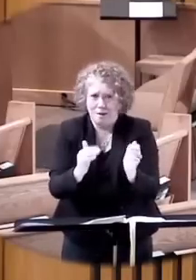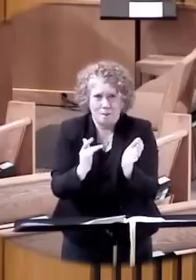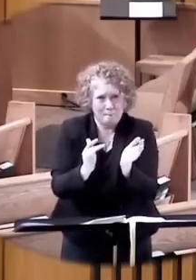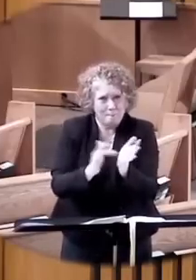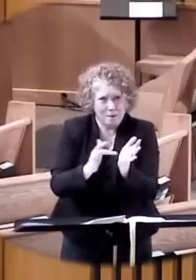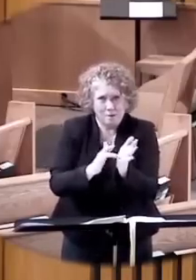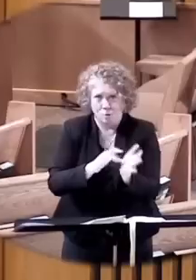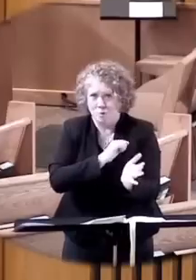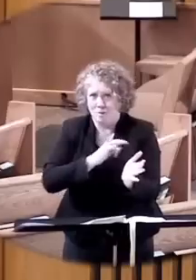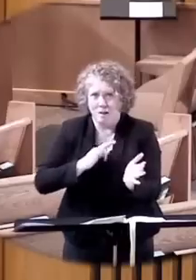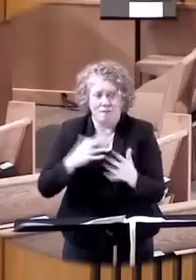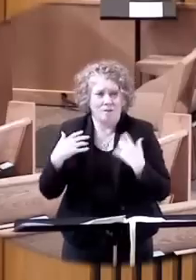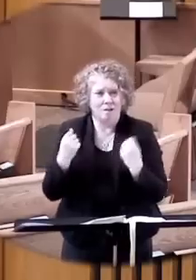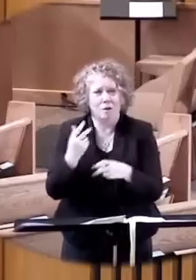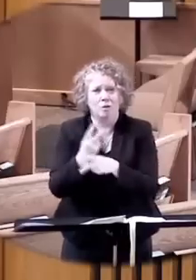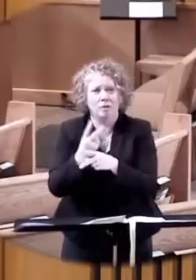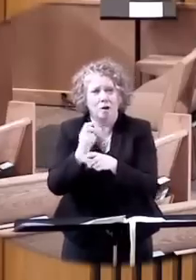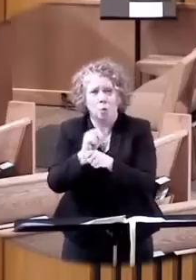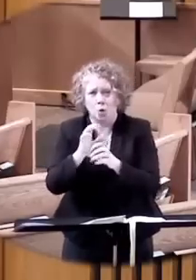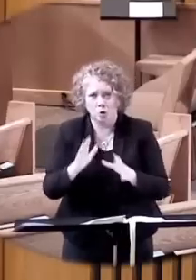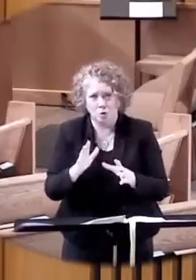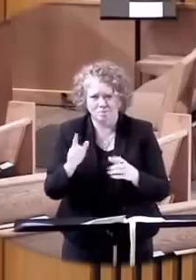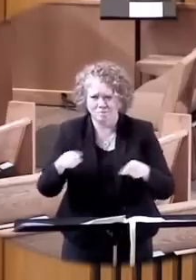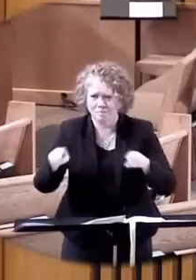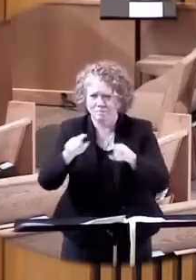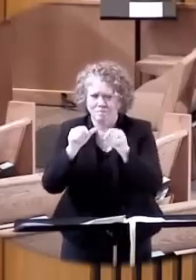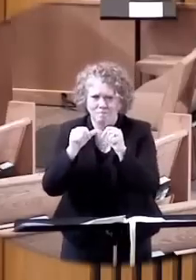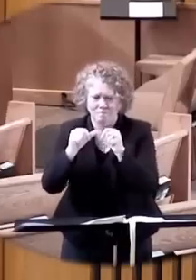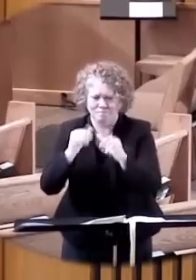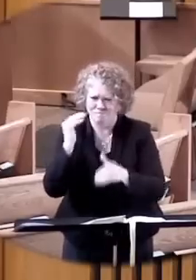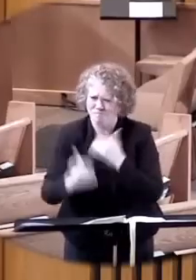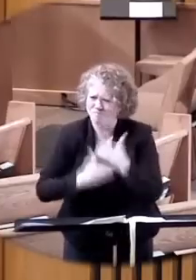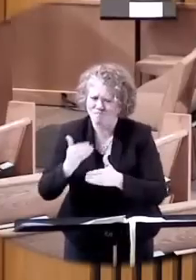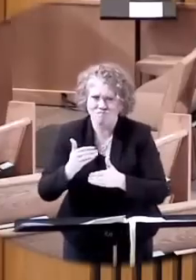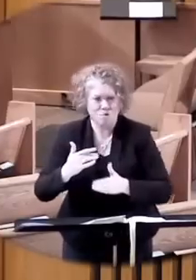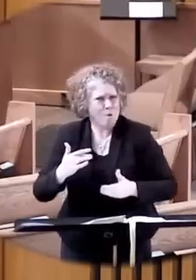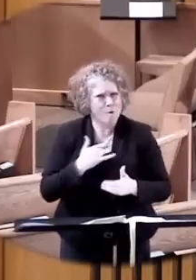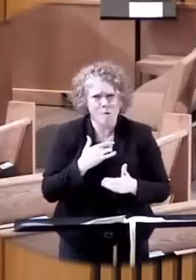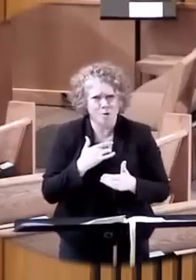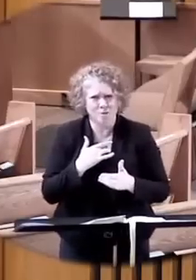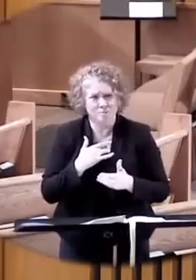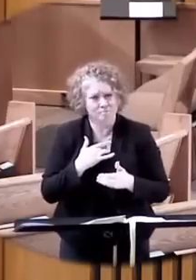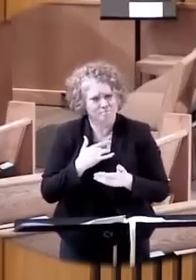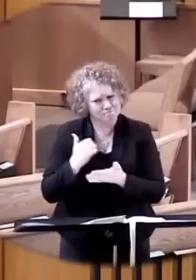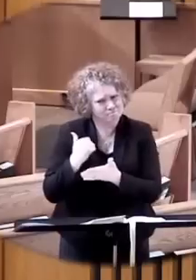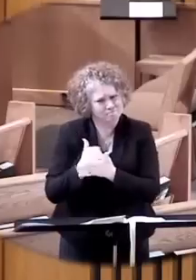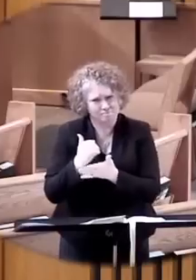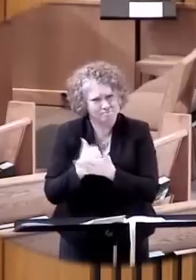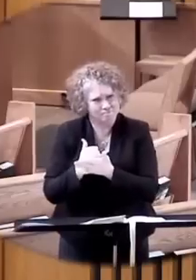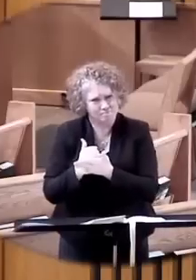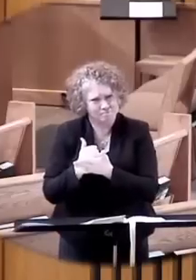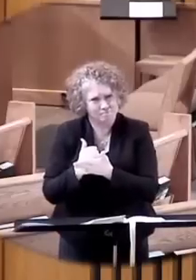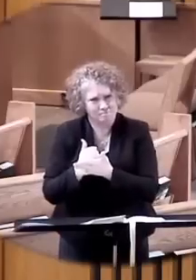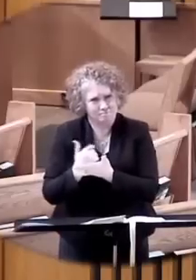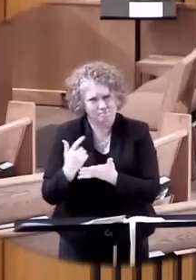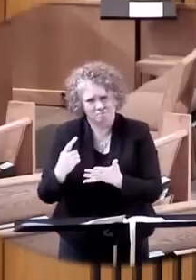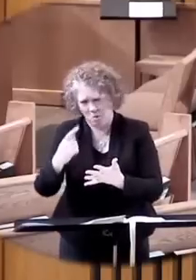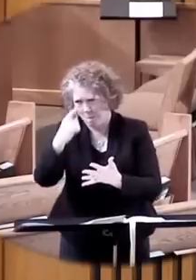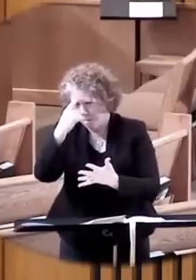healthcare workers that continue to work with courage of heart and strength of mind and body,